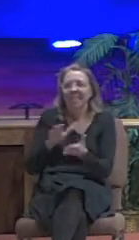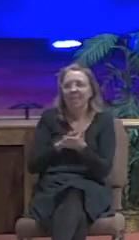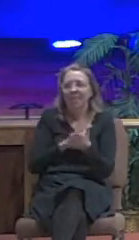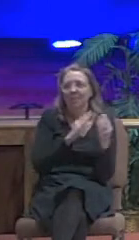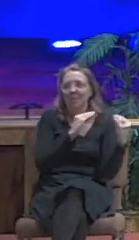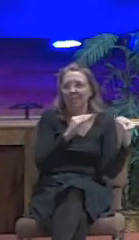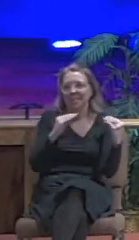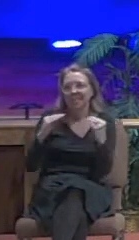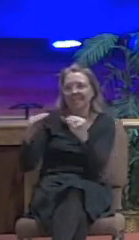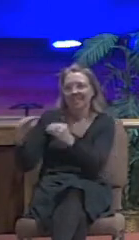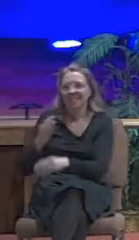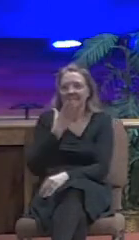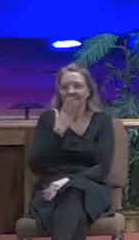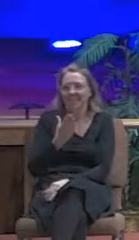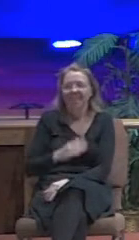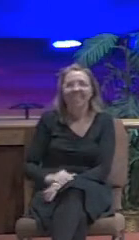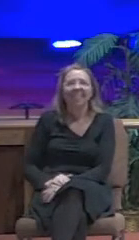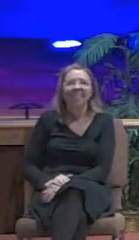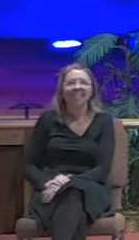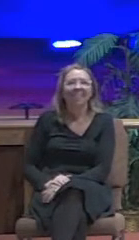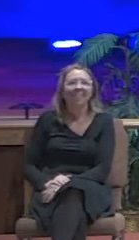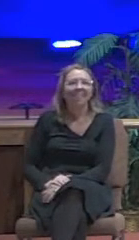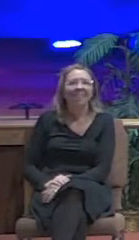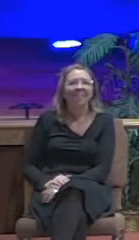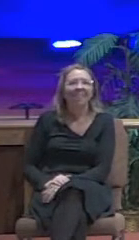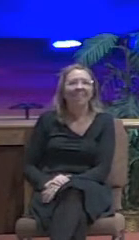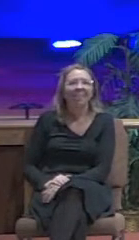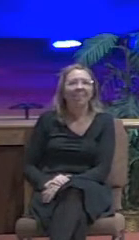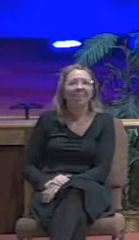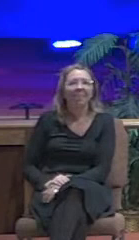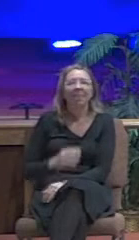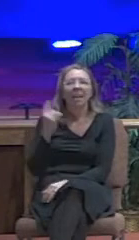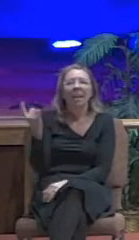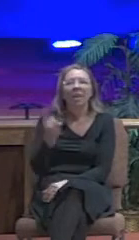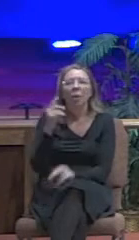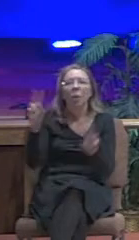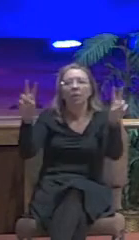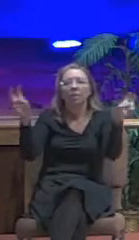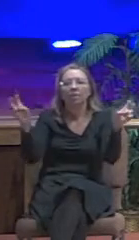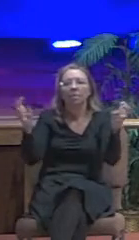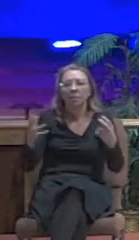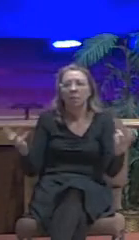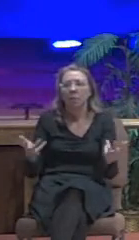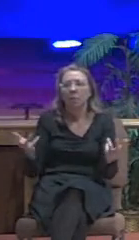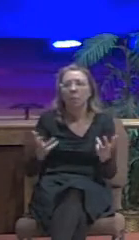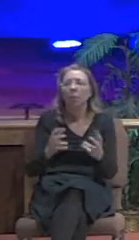And the Sermon on the Mount, all these phrases start with what? What word?